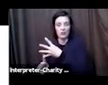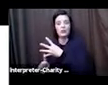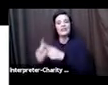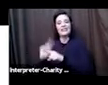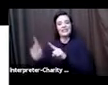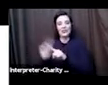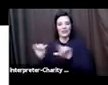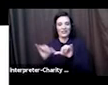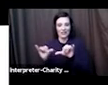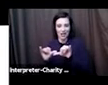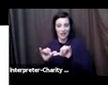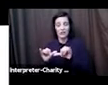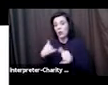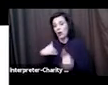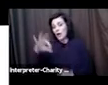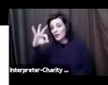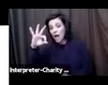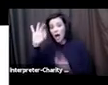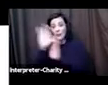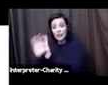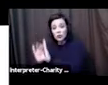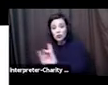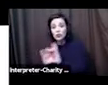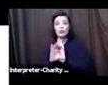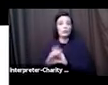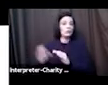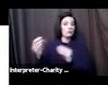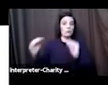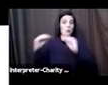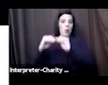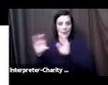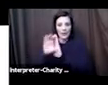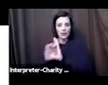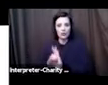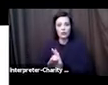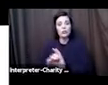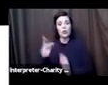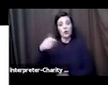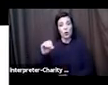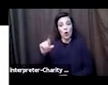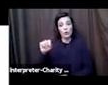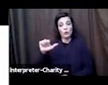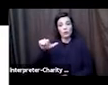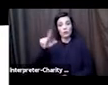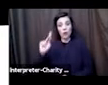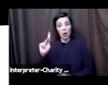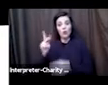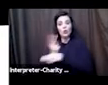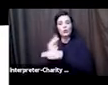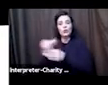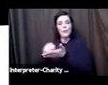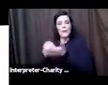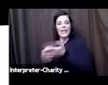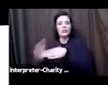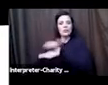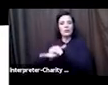sizes available. So there's one that has 9 pictures, there's one that has more pictures. And so with a Go Talk, it uses what we call a page overlay. So that means I take